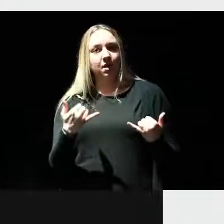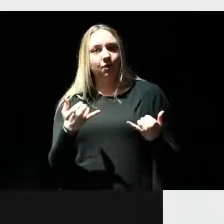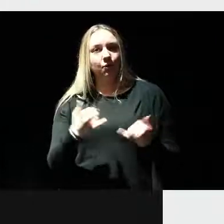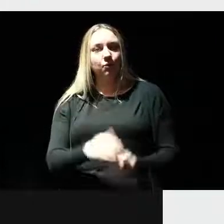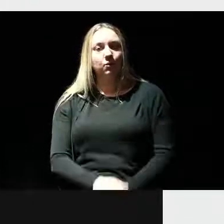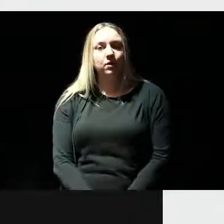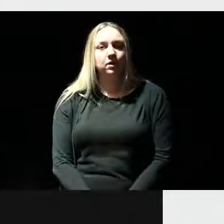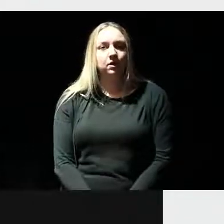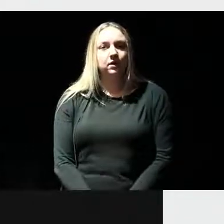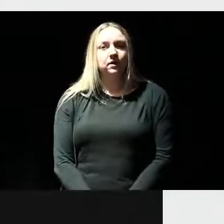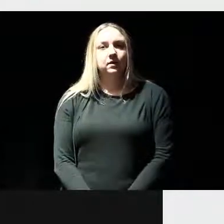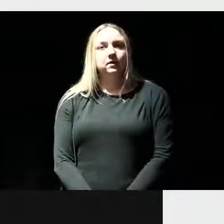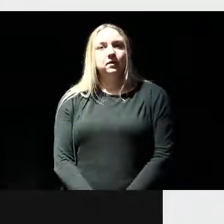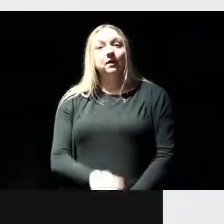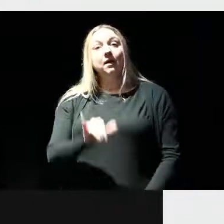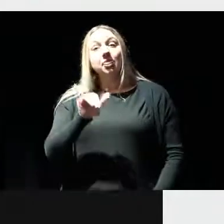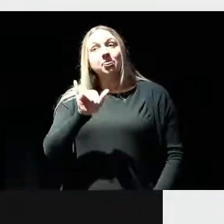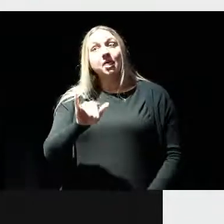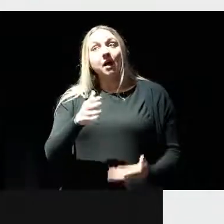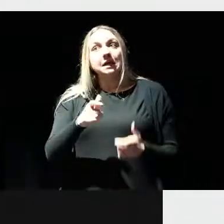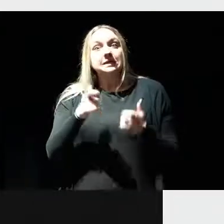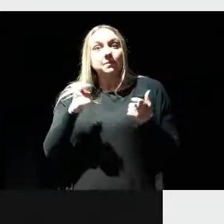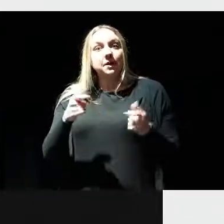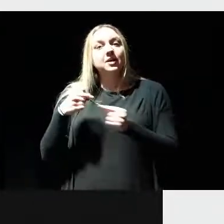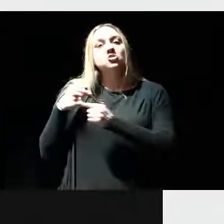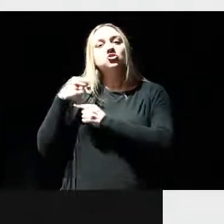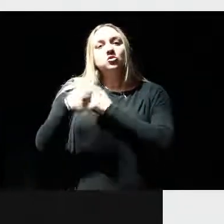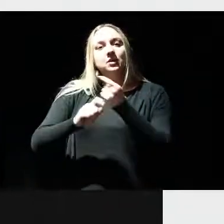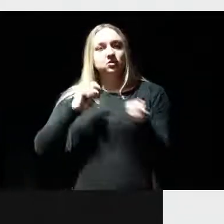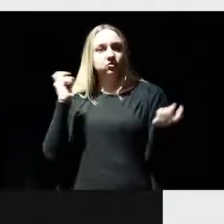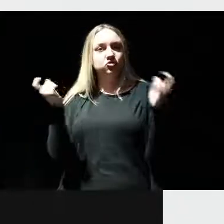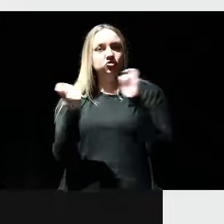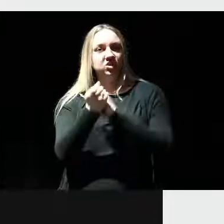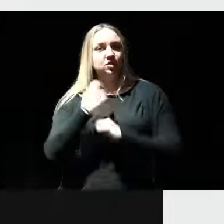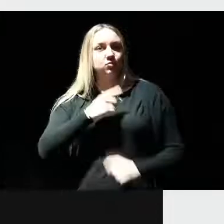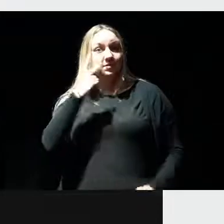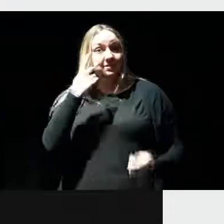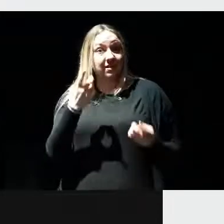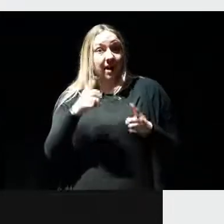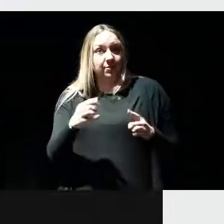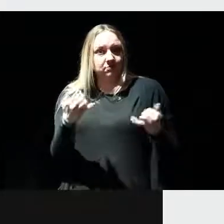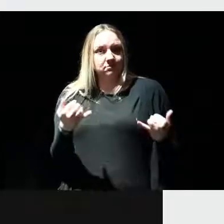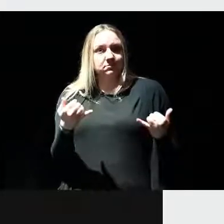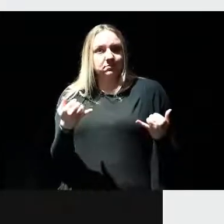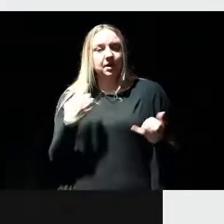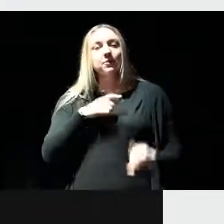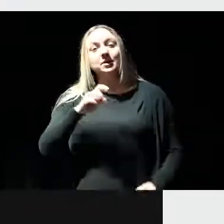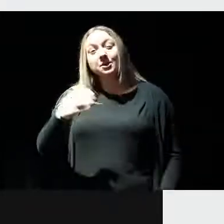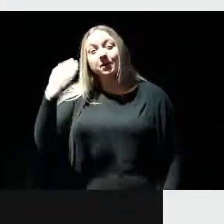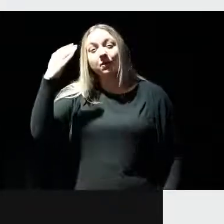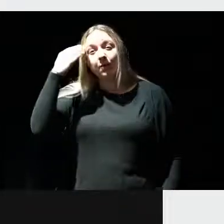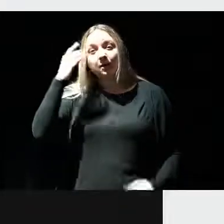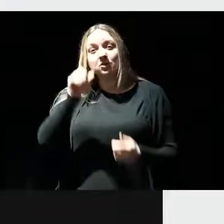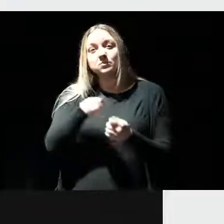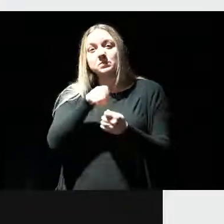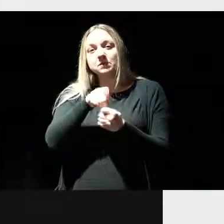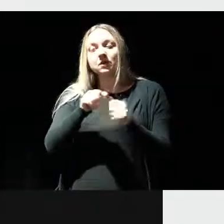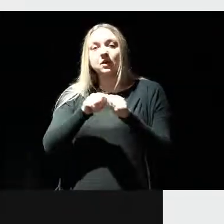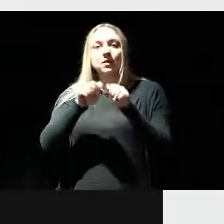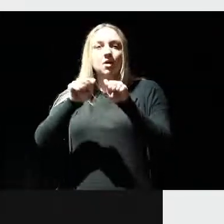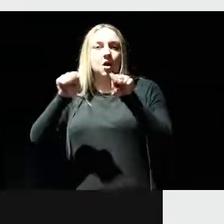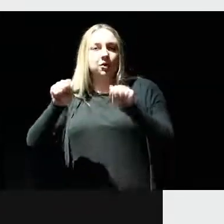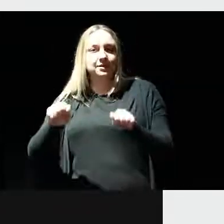of a significant generational change that's taking place, and one that I think we have to be aware of as designers and architects.